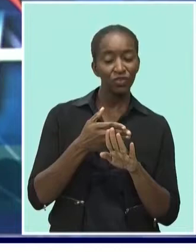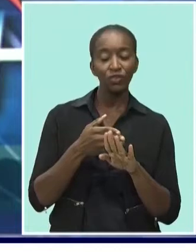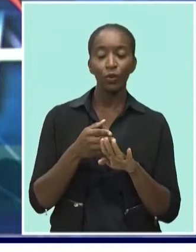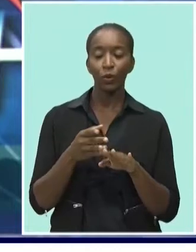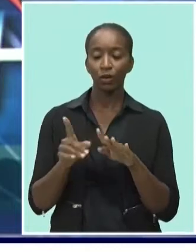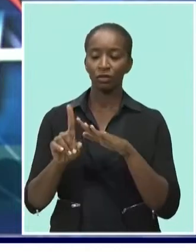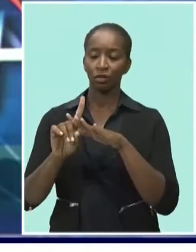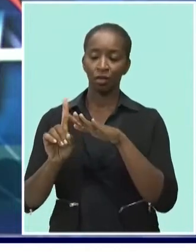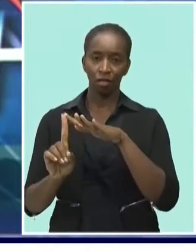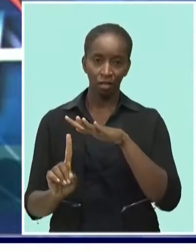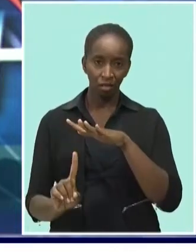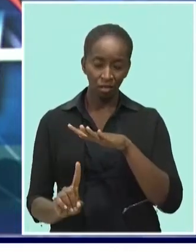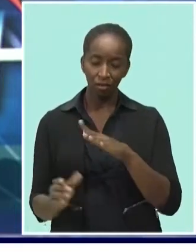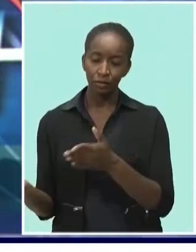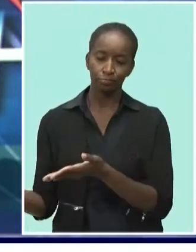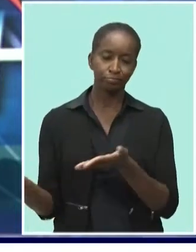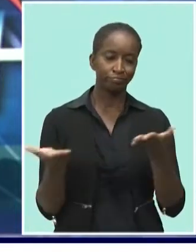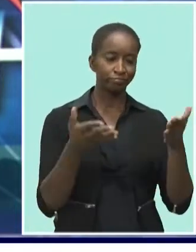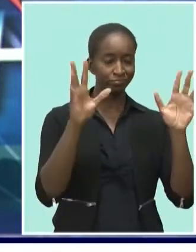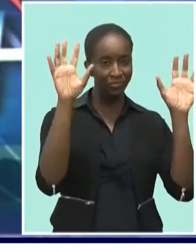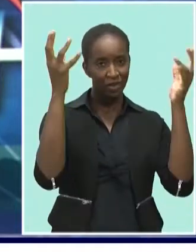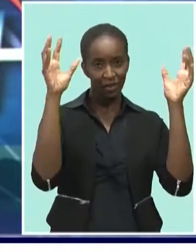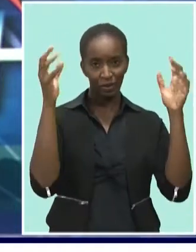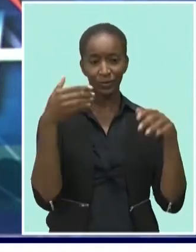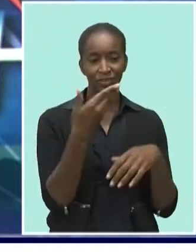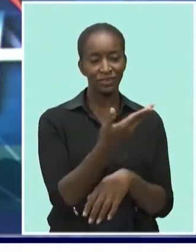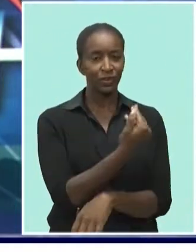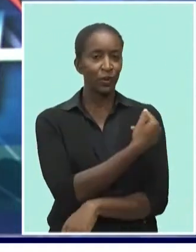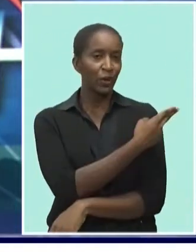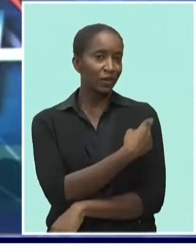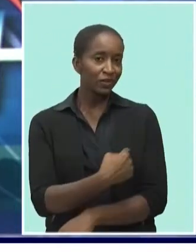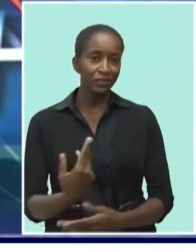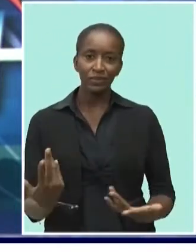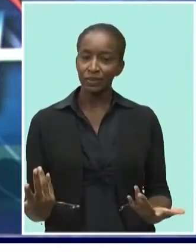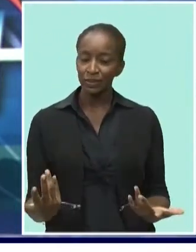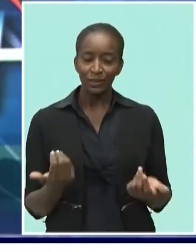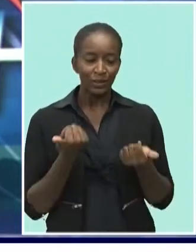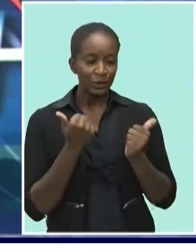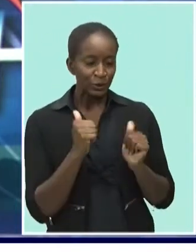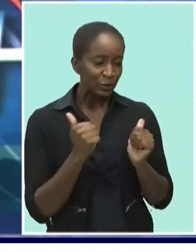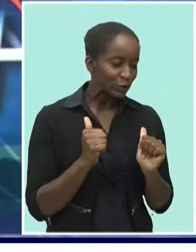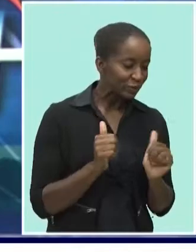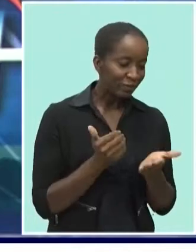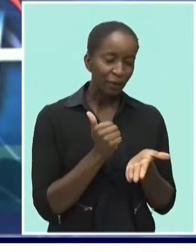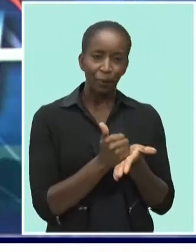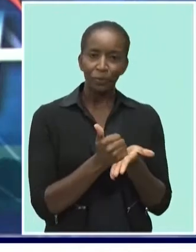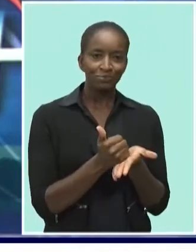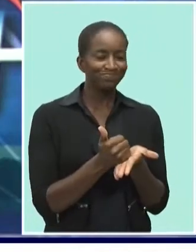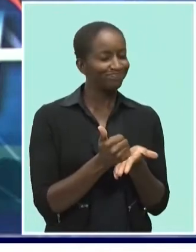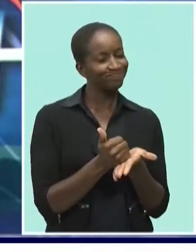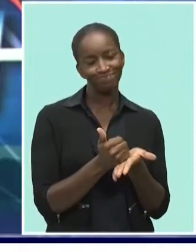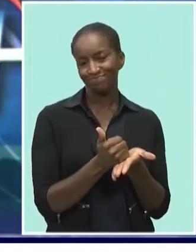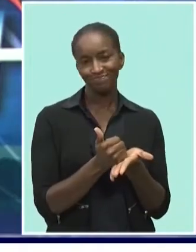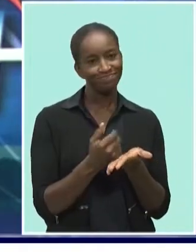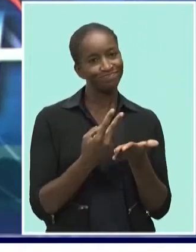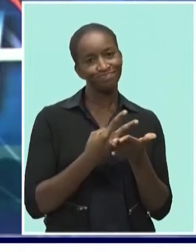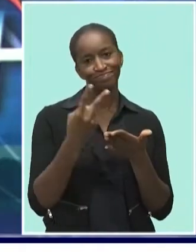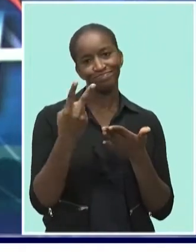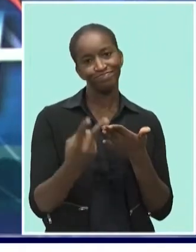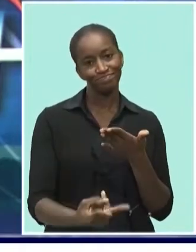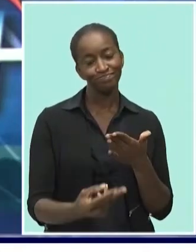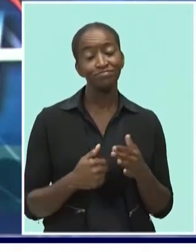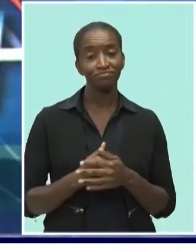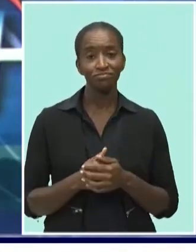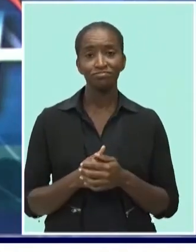in an unconscious state. However, efforts to resuscitate her were unsuccessful. The Springer Memorial was closed for the last 2 days